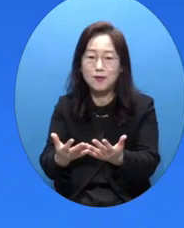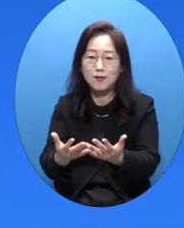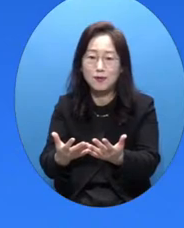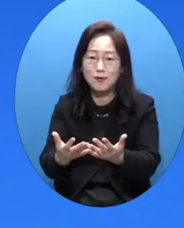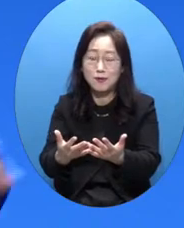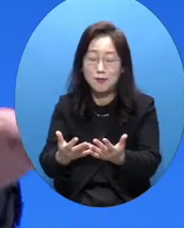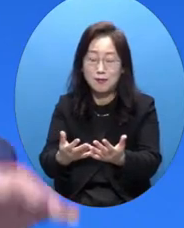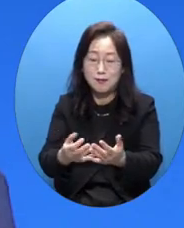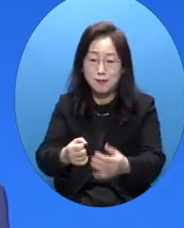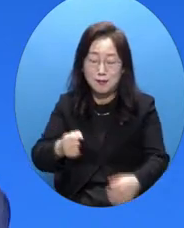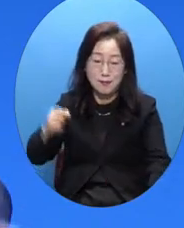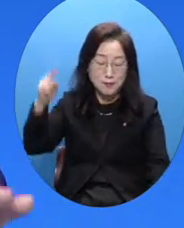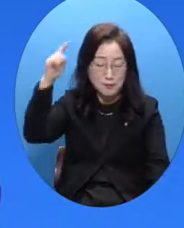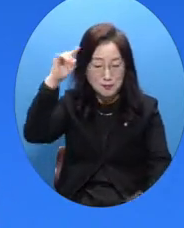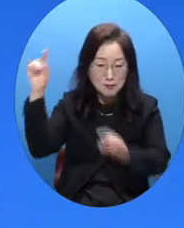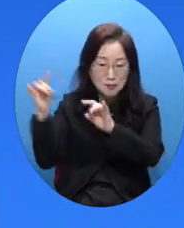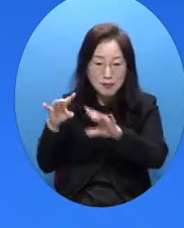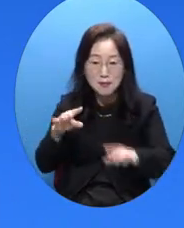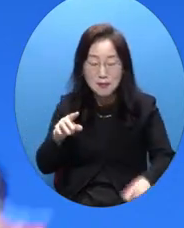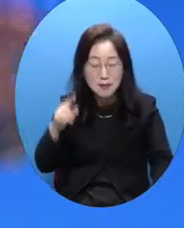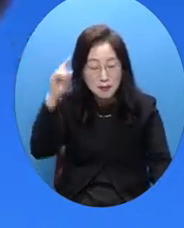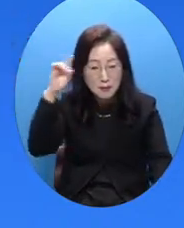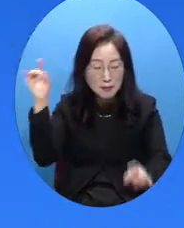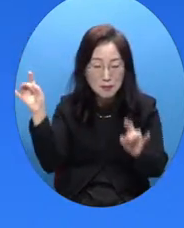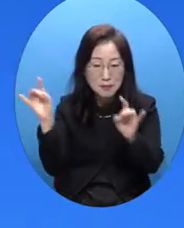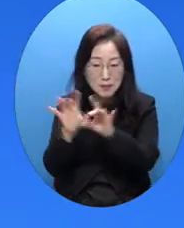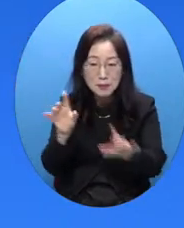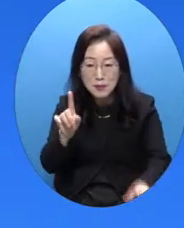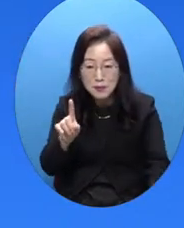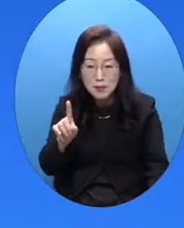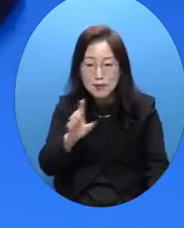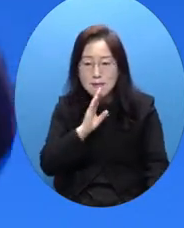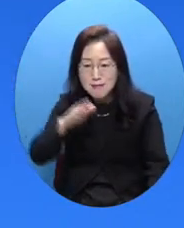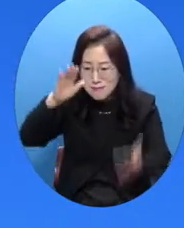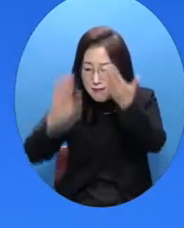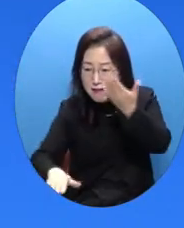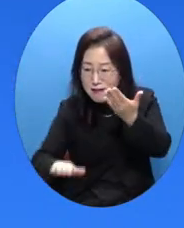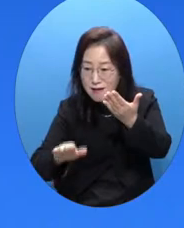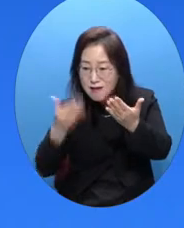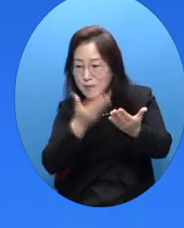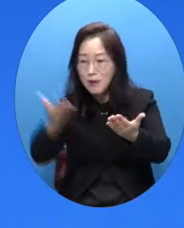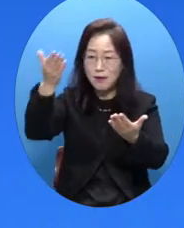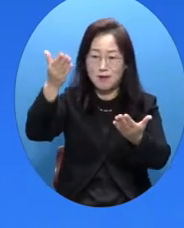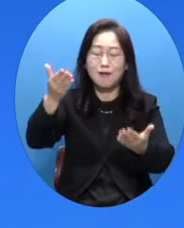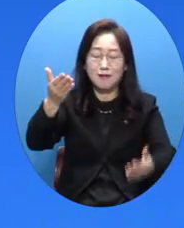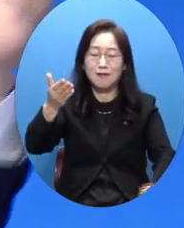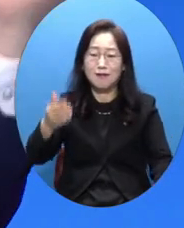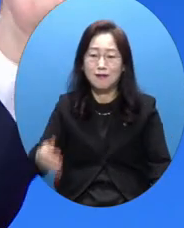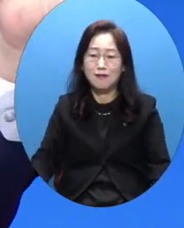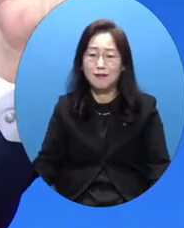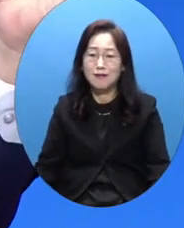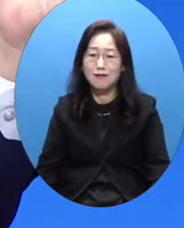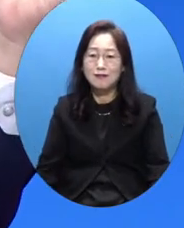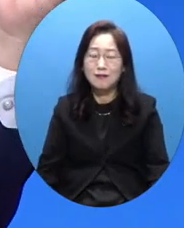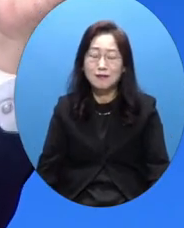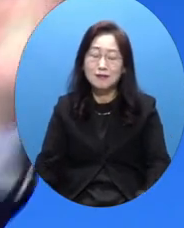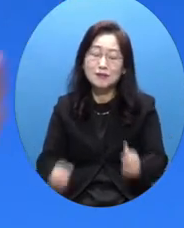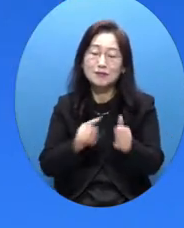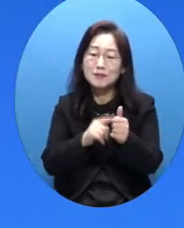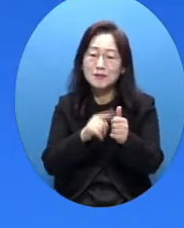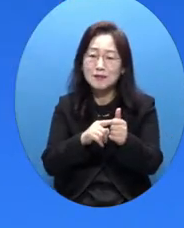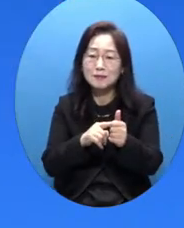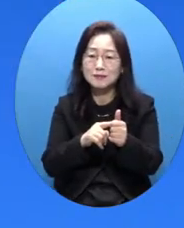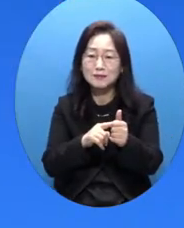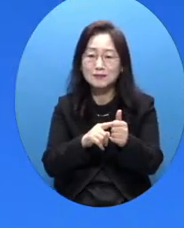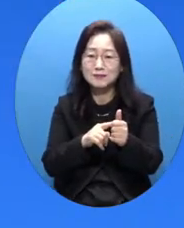of the prison and he interpreted pharah's dream he was exalted from the lowest